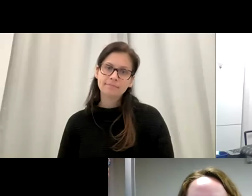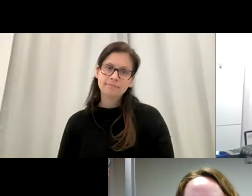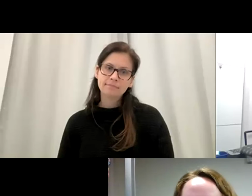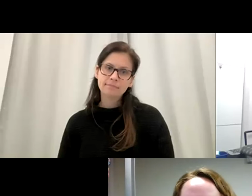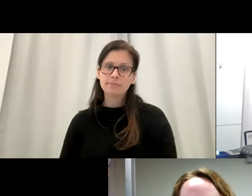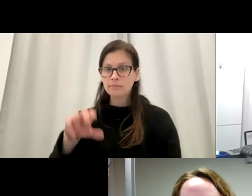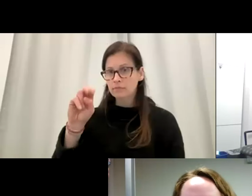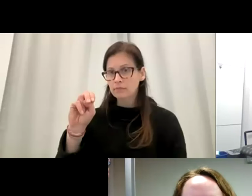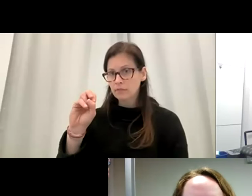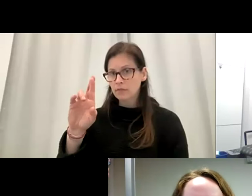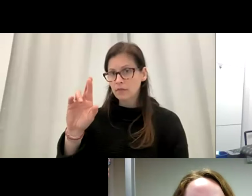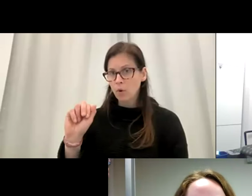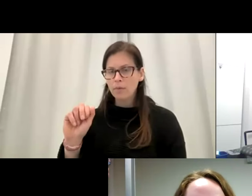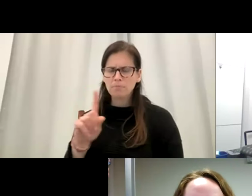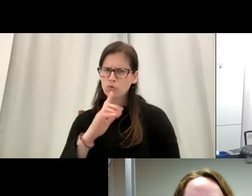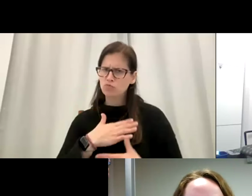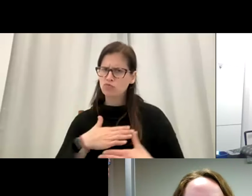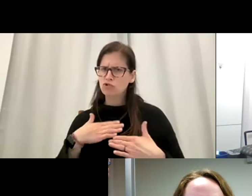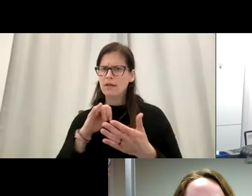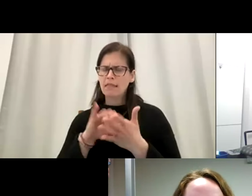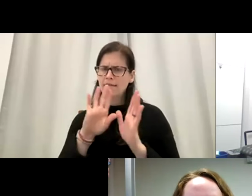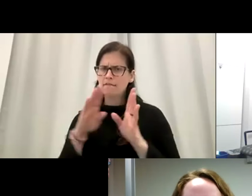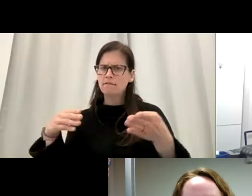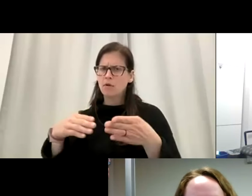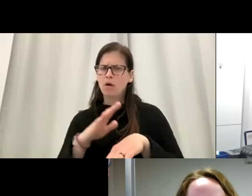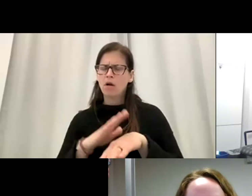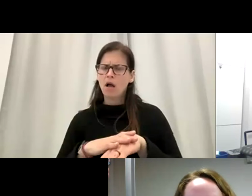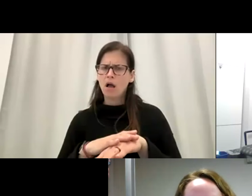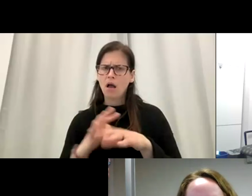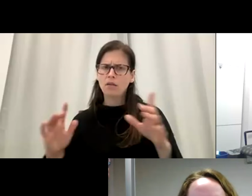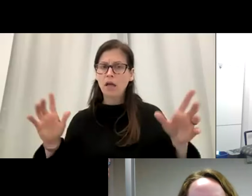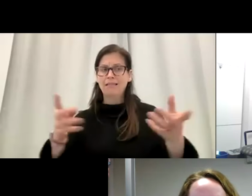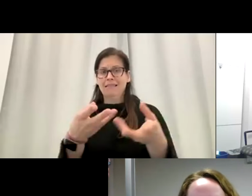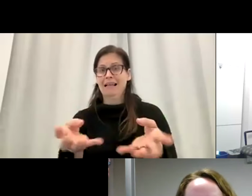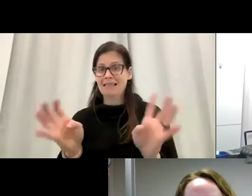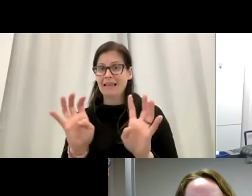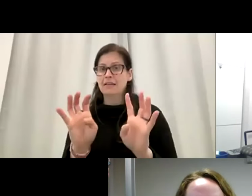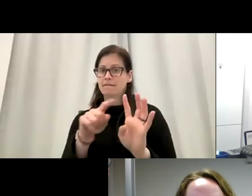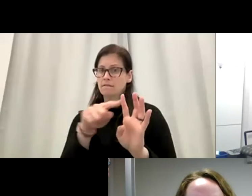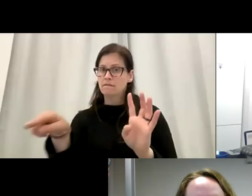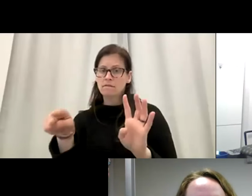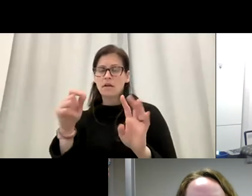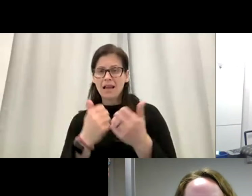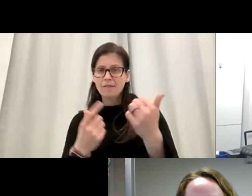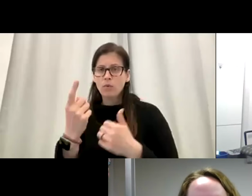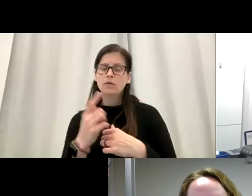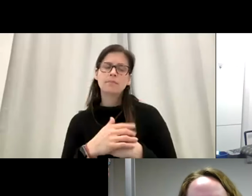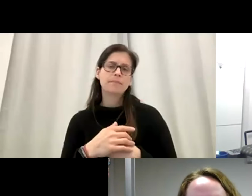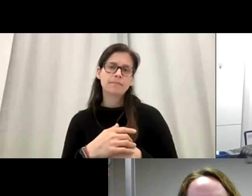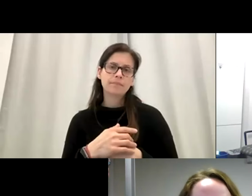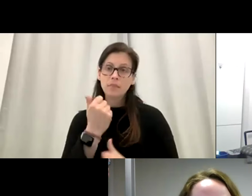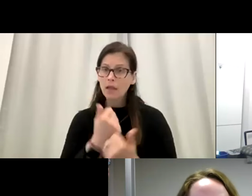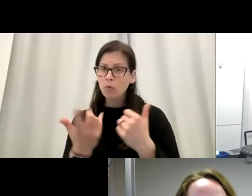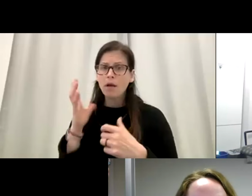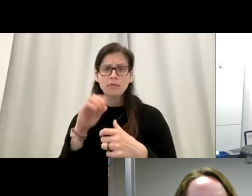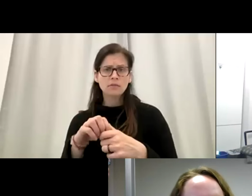Yeah, I really appreciate that focus on sort of the collective. I think everyone who's participating